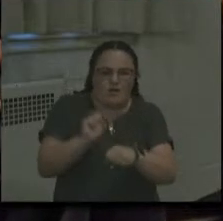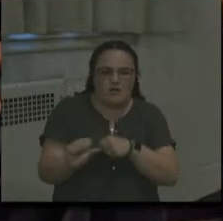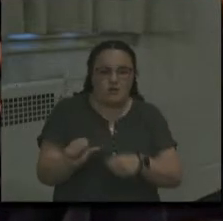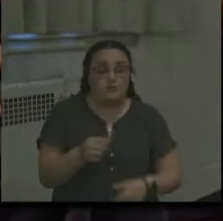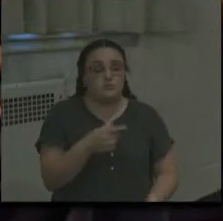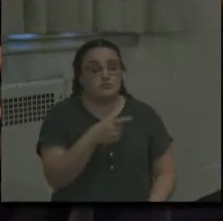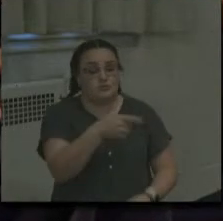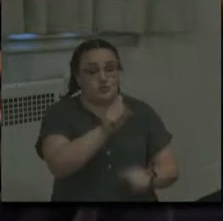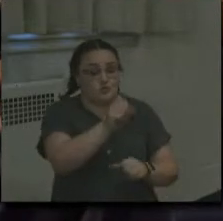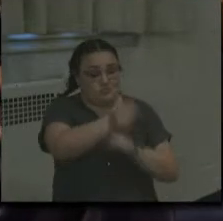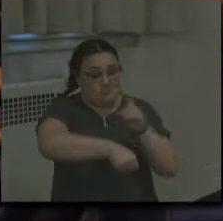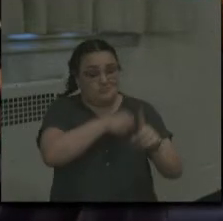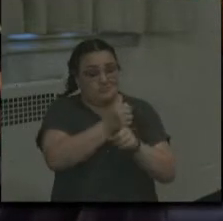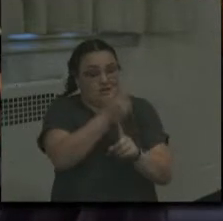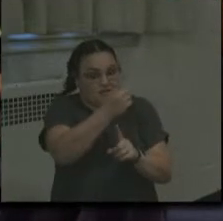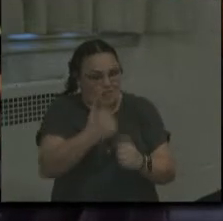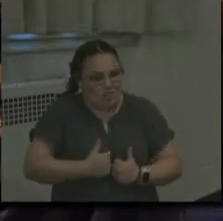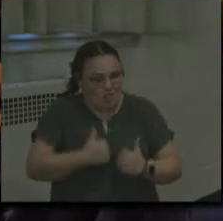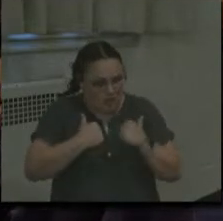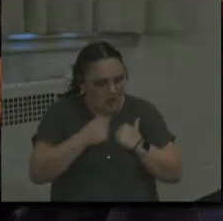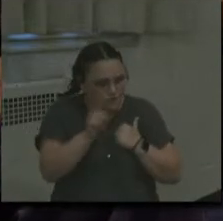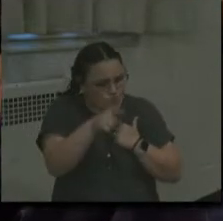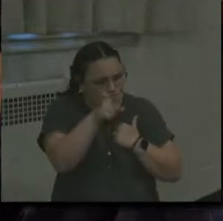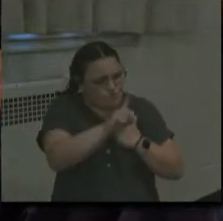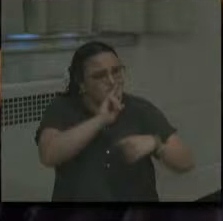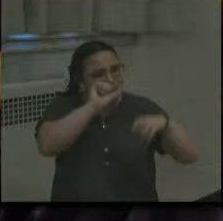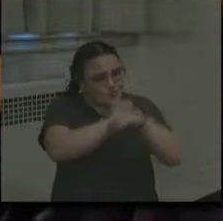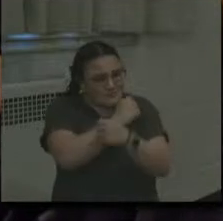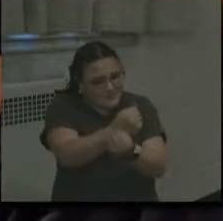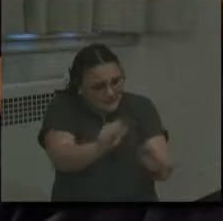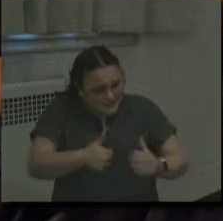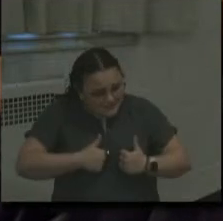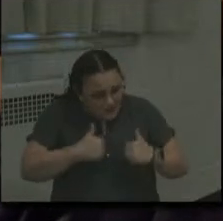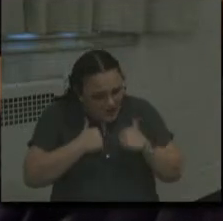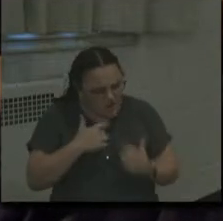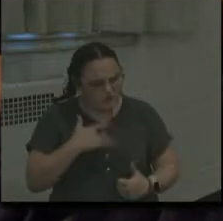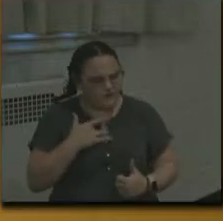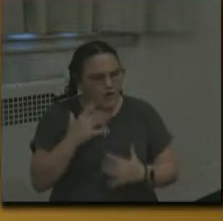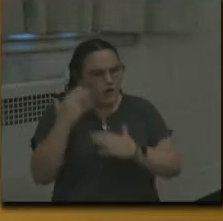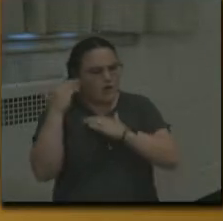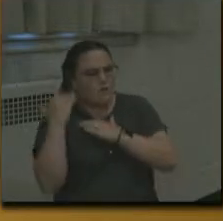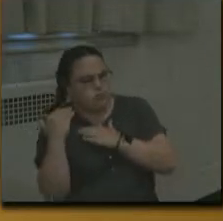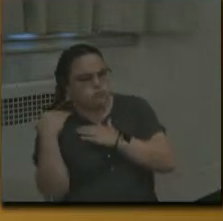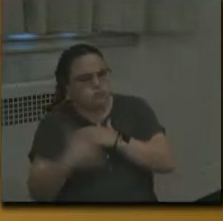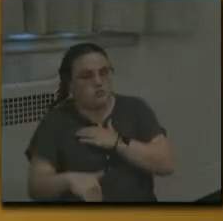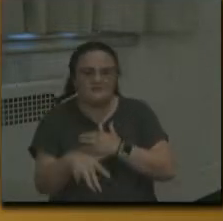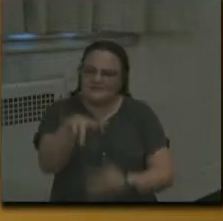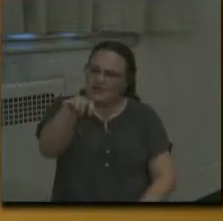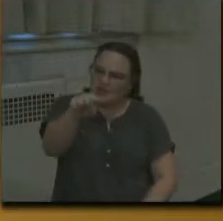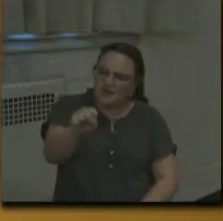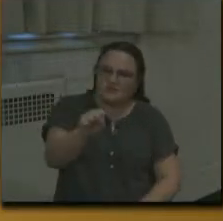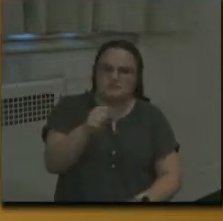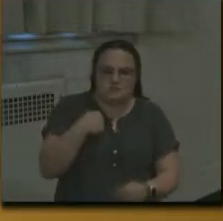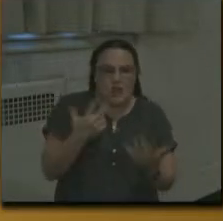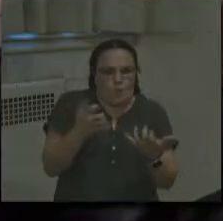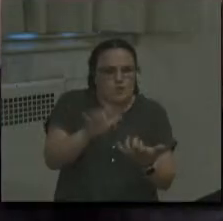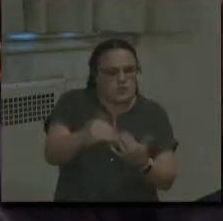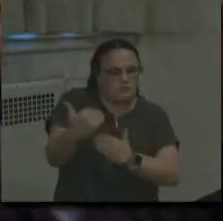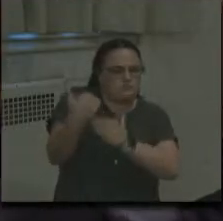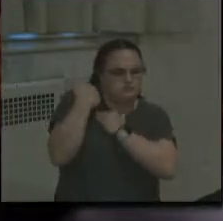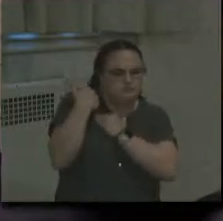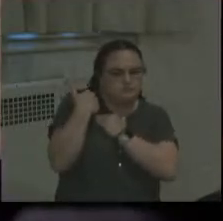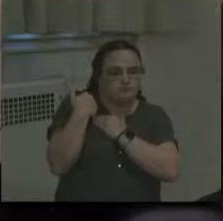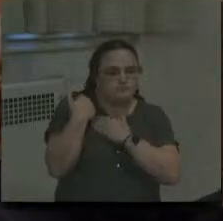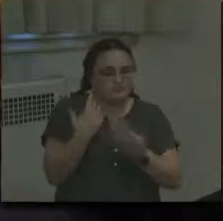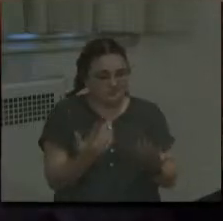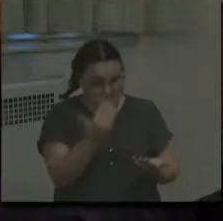the difference in someone's life. You could save lives here. Do you feel that responsibility? Yes, sir. And that's a responsibility that I want to. Did you